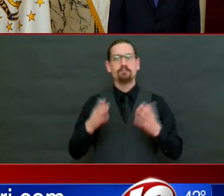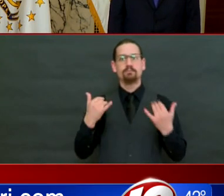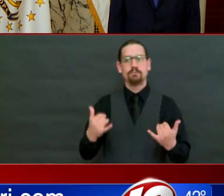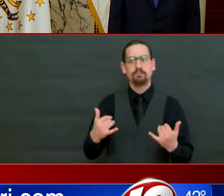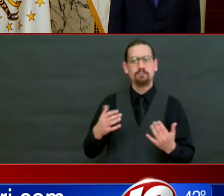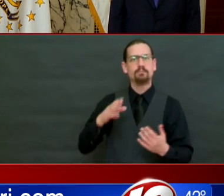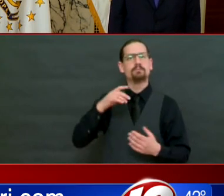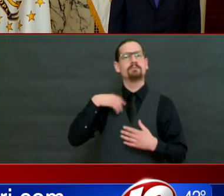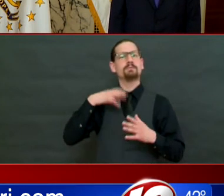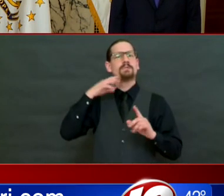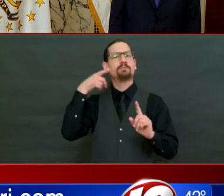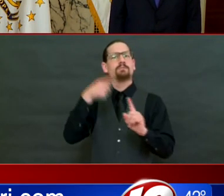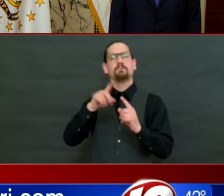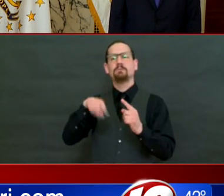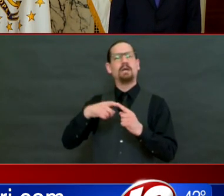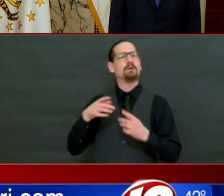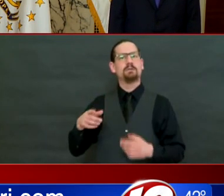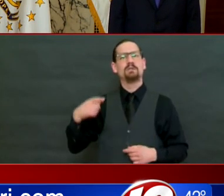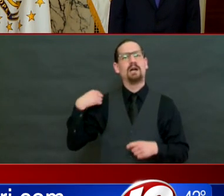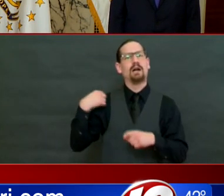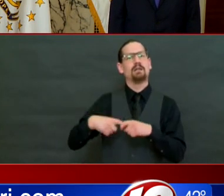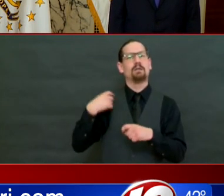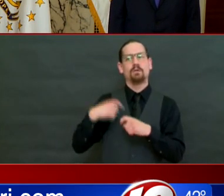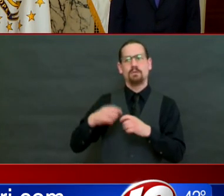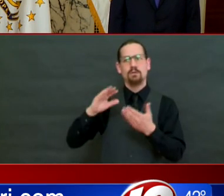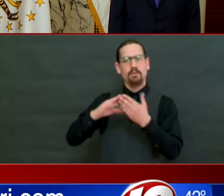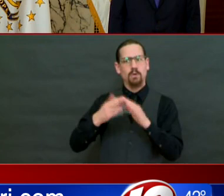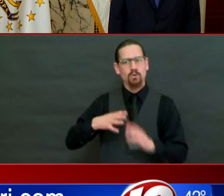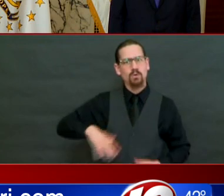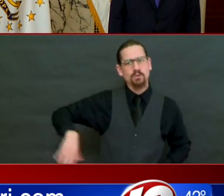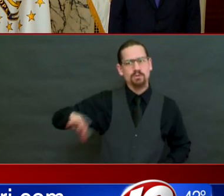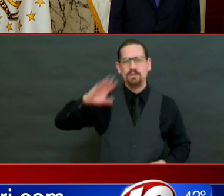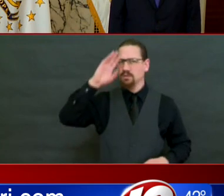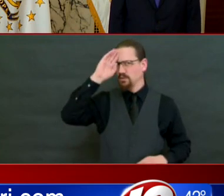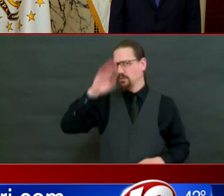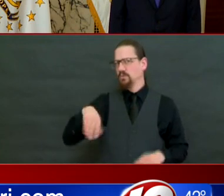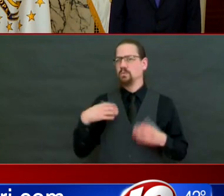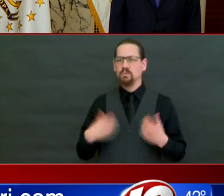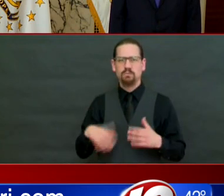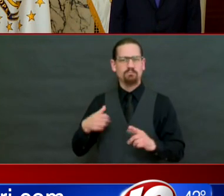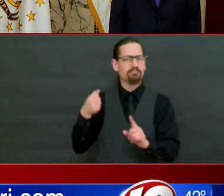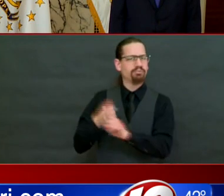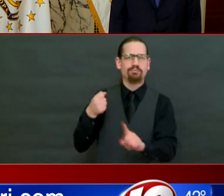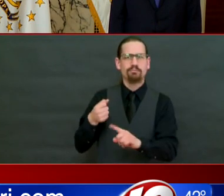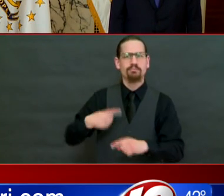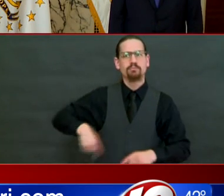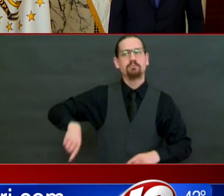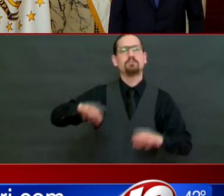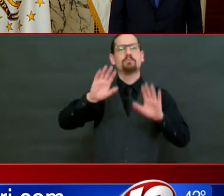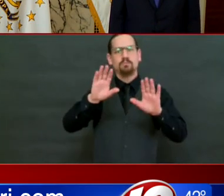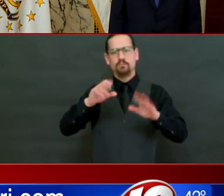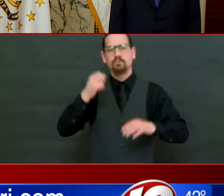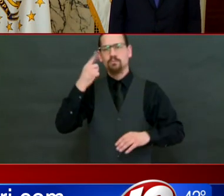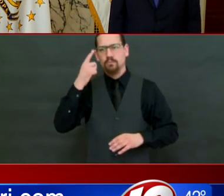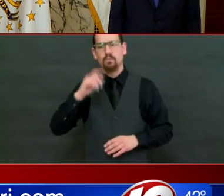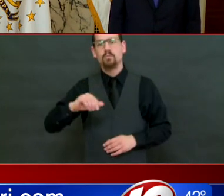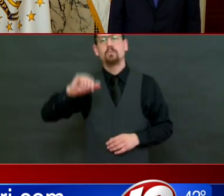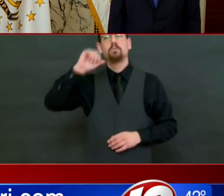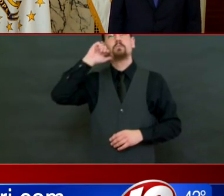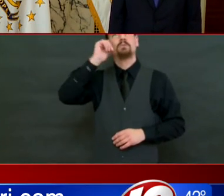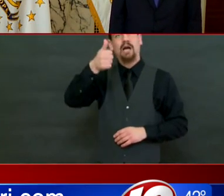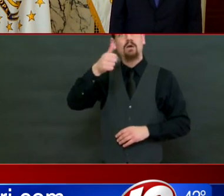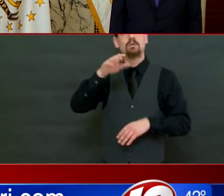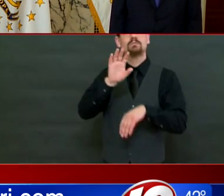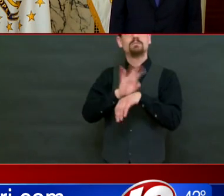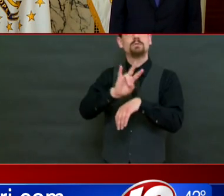Spanish. It's an opportunity for us to hear from members in the Latino community. We want to know what you're worried about, what you need, how we can better support